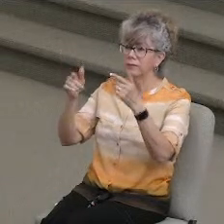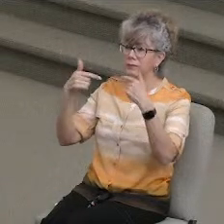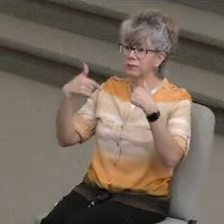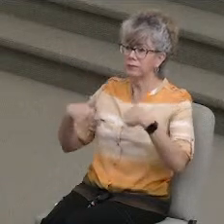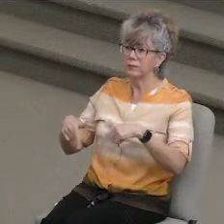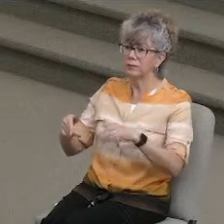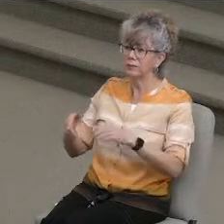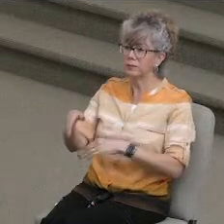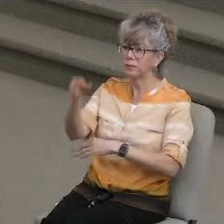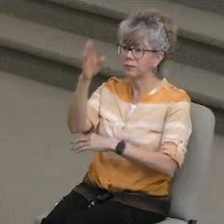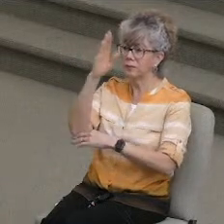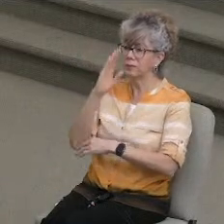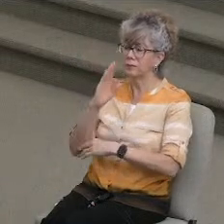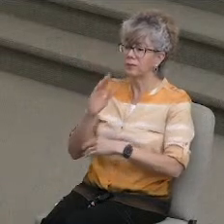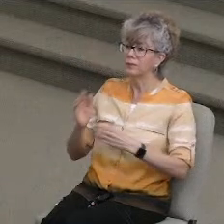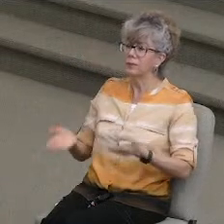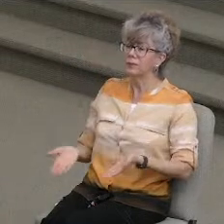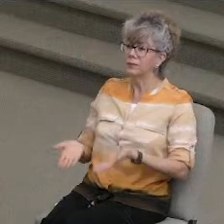arise. Let God